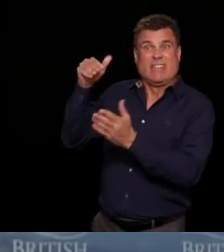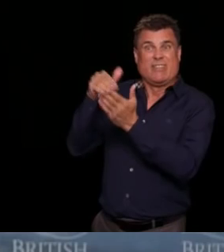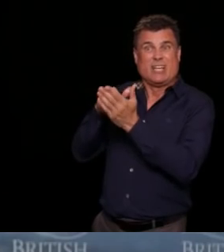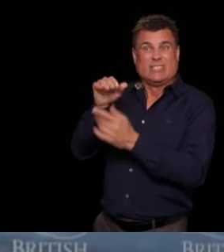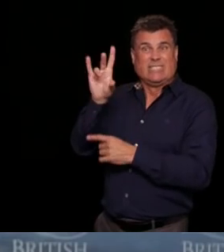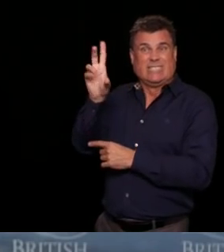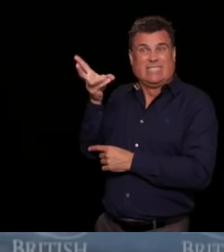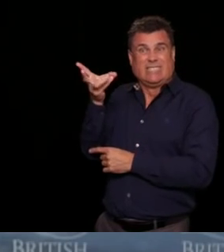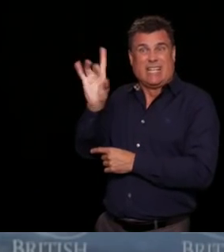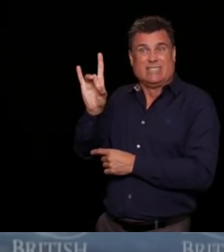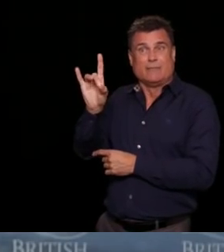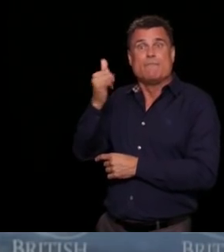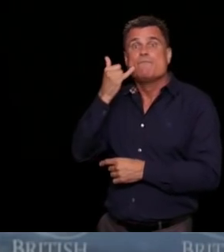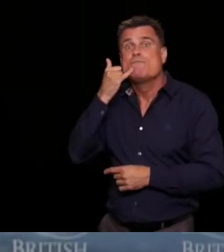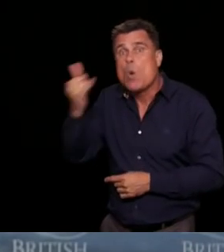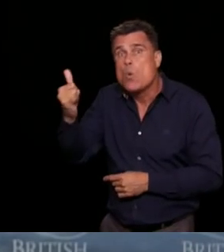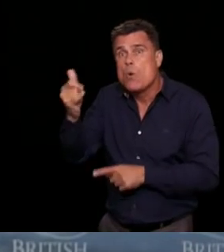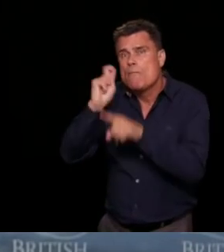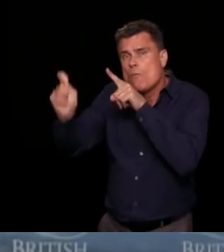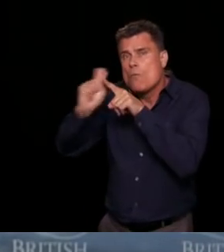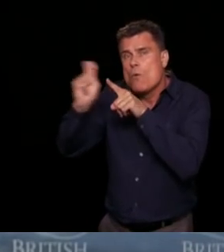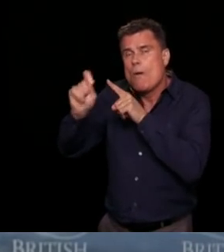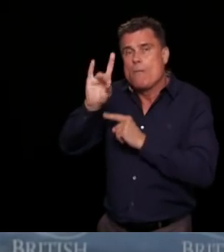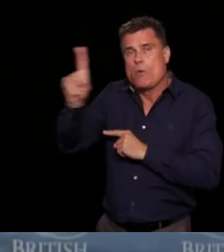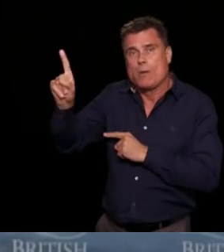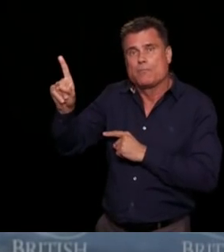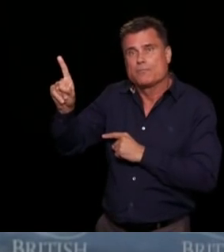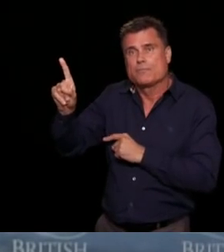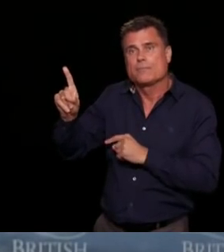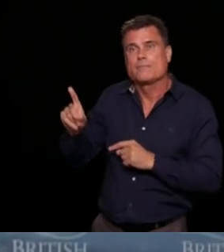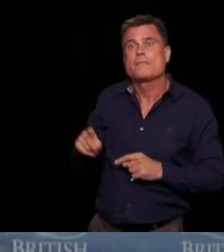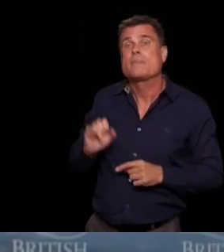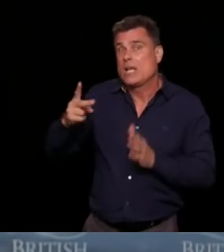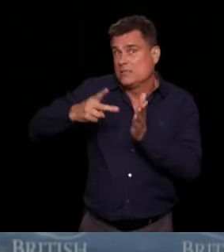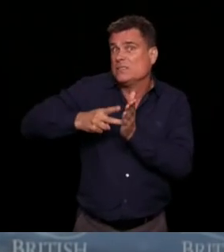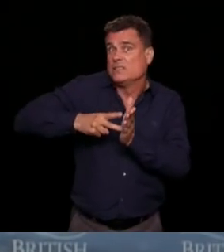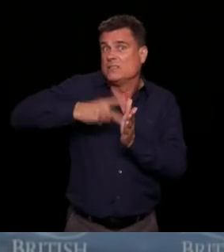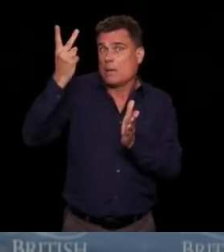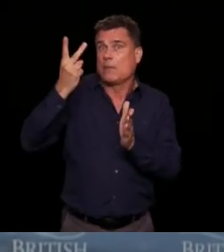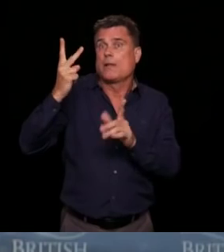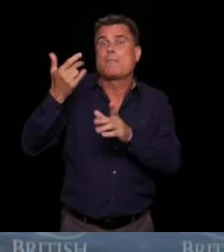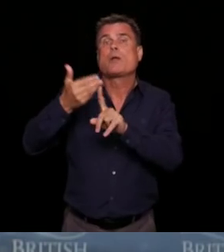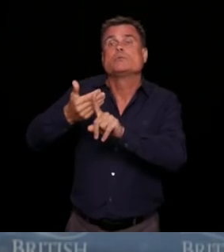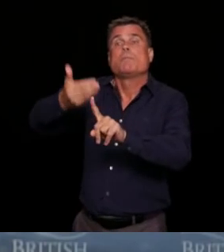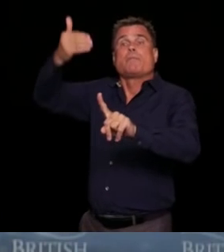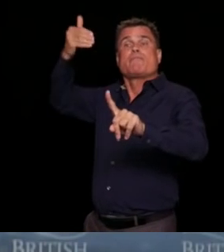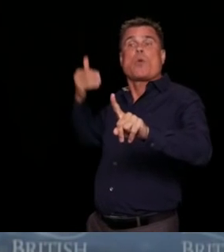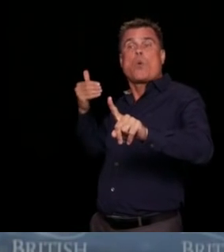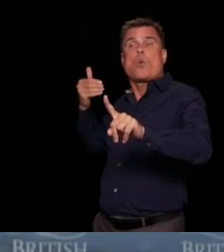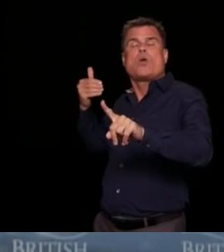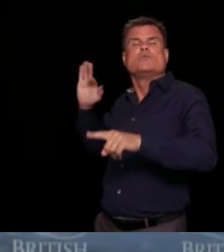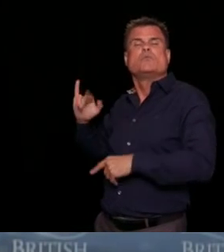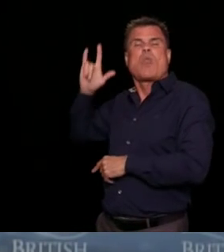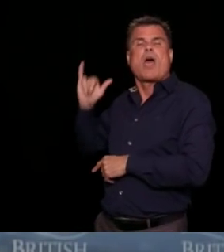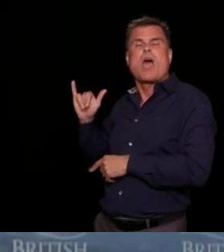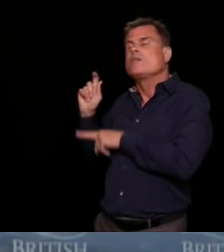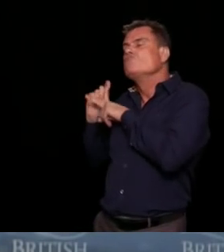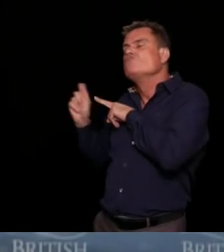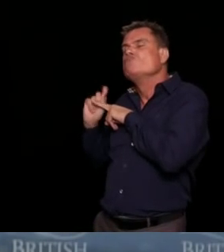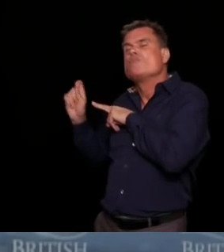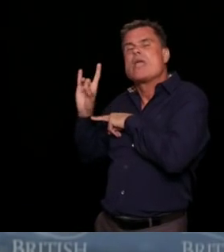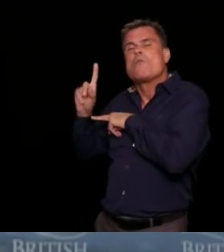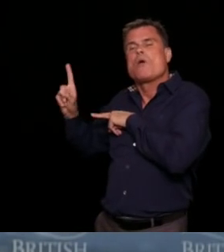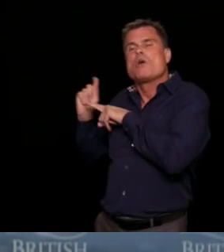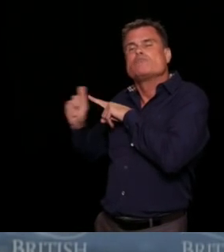70,668 phone calls answered. That's twice as many as in an average July. And yesterday,